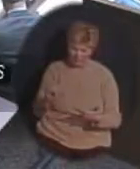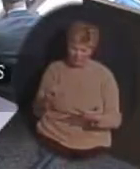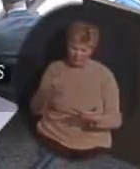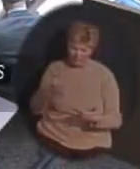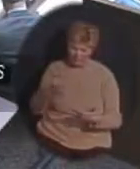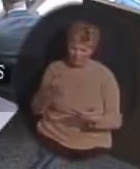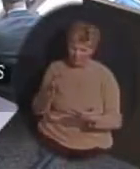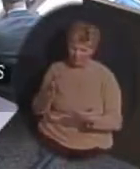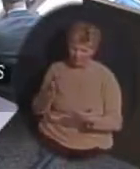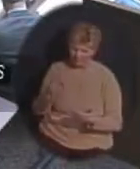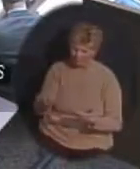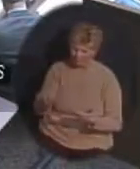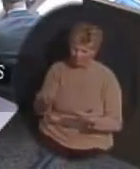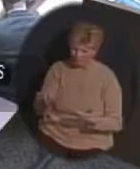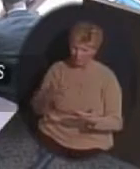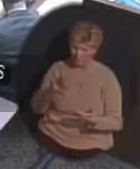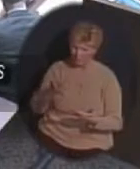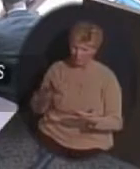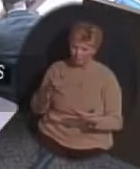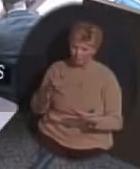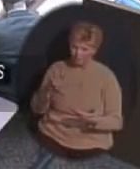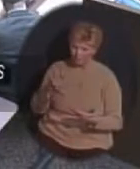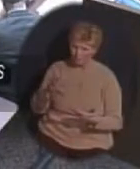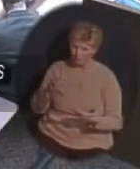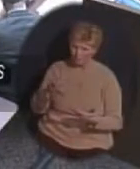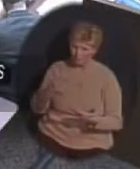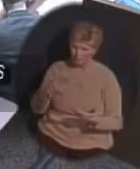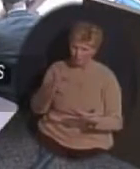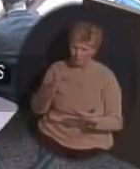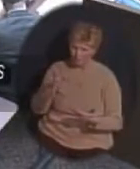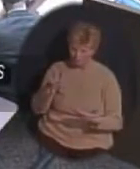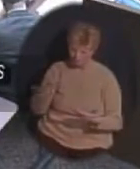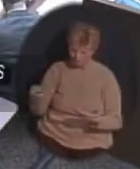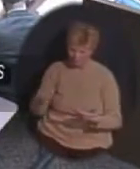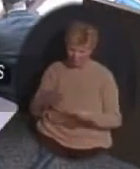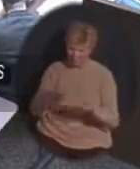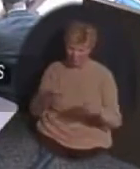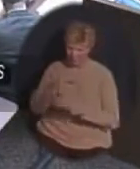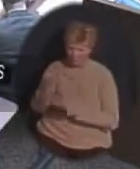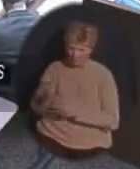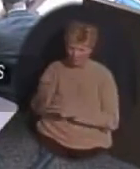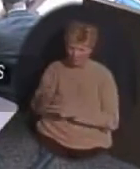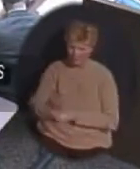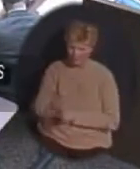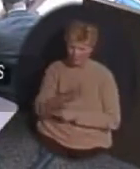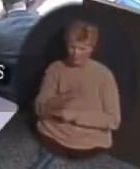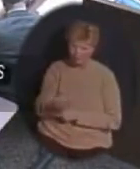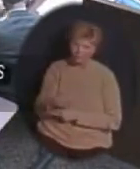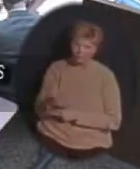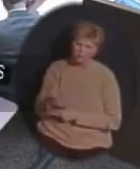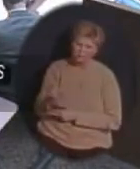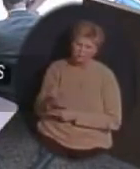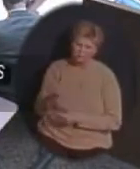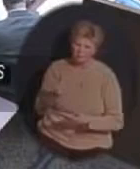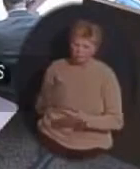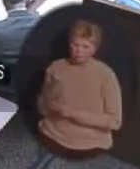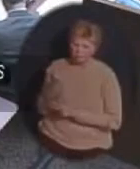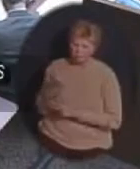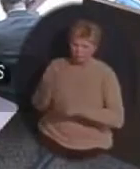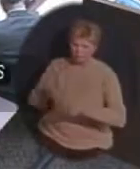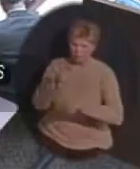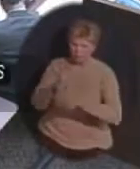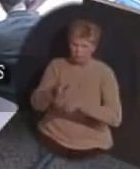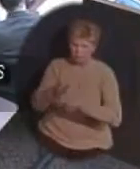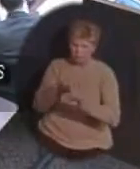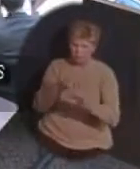Leverett, and Rochelle Zurcher from Olathe South, and their principals, Dr. Tom Berry, Teresa Davidson, Dr. Gwen Poss, and Phil